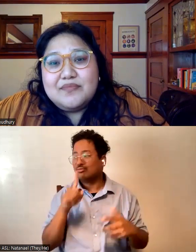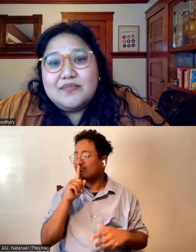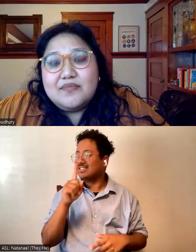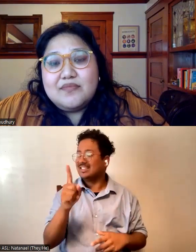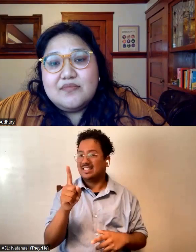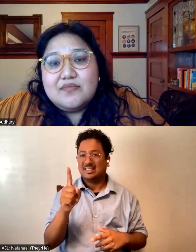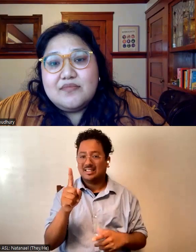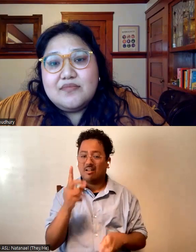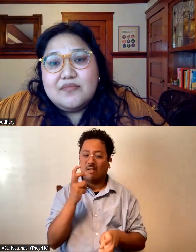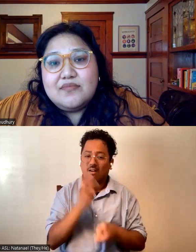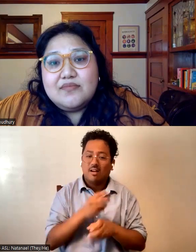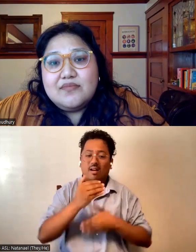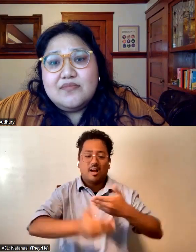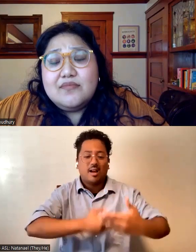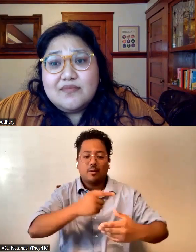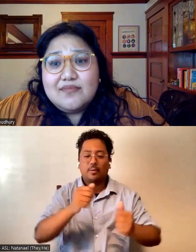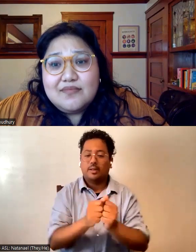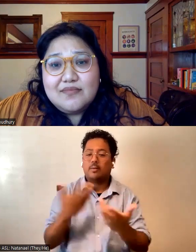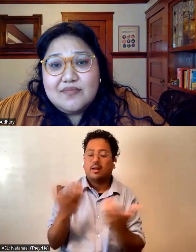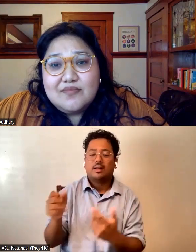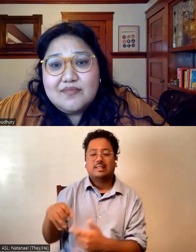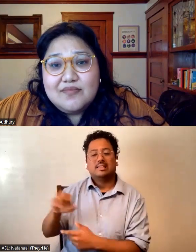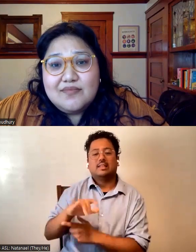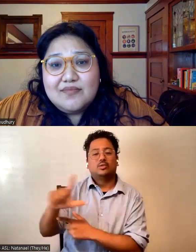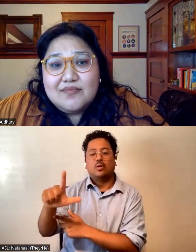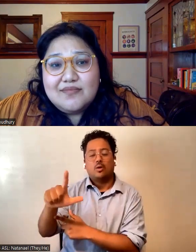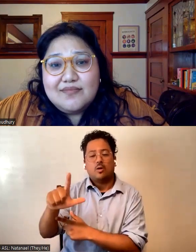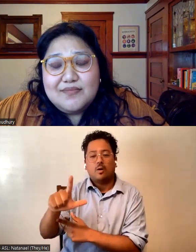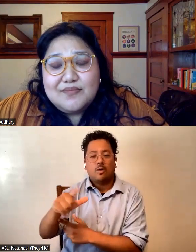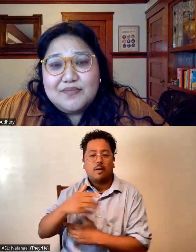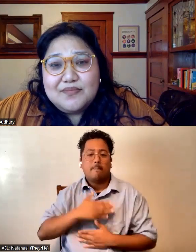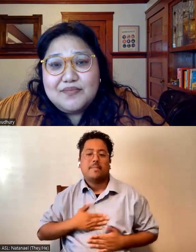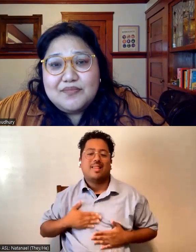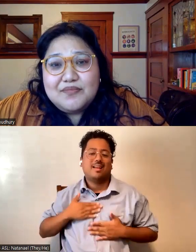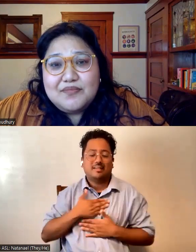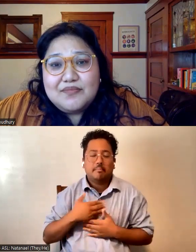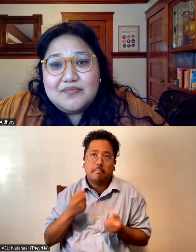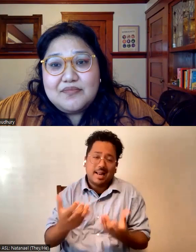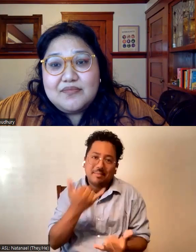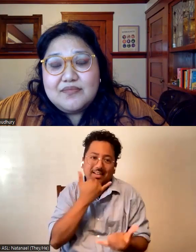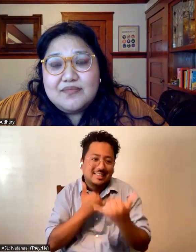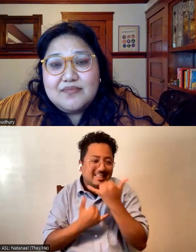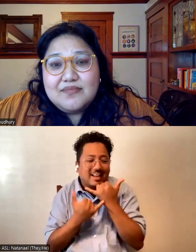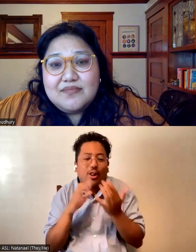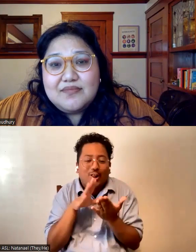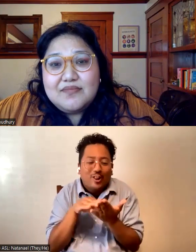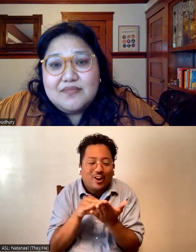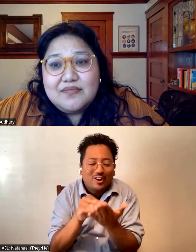venture into like sexual pleasure, and there were a lot of mistakes made along the way. But